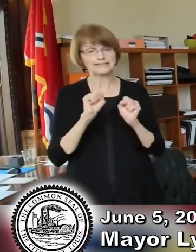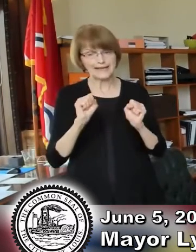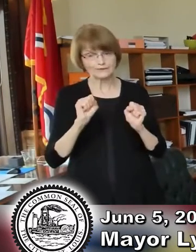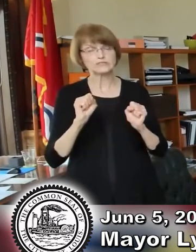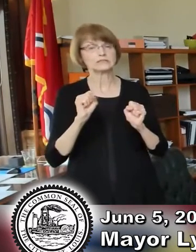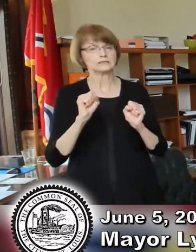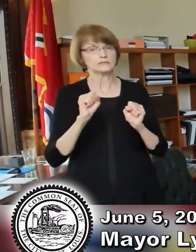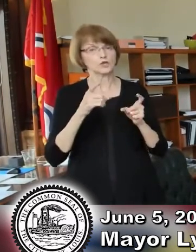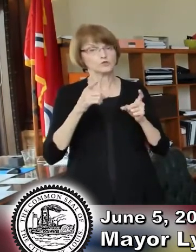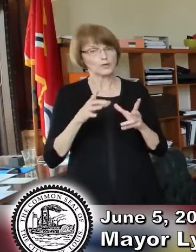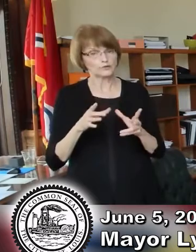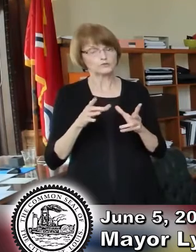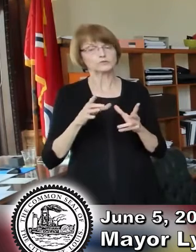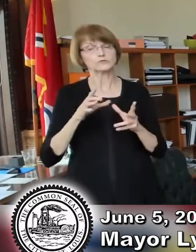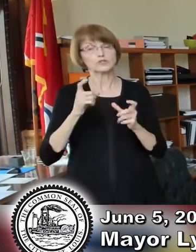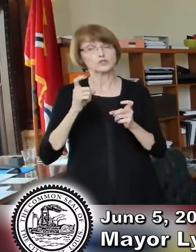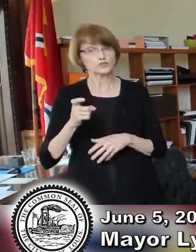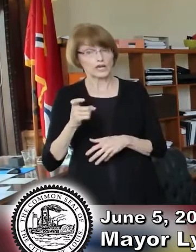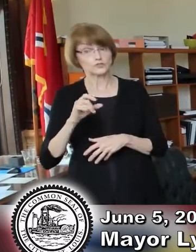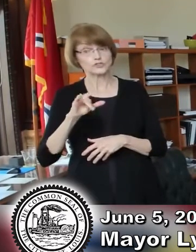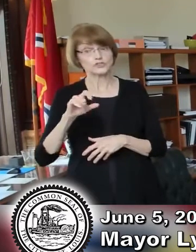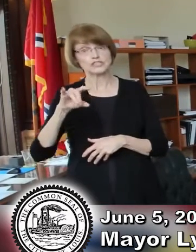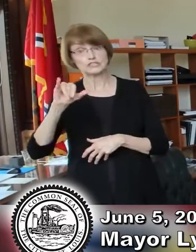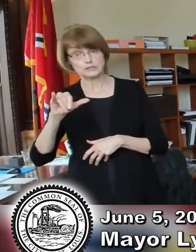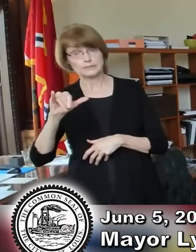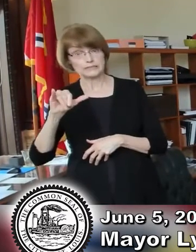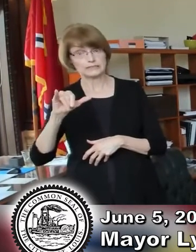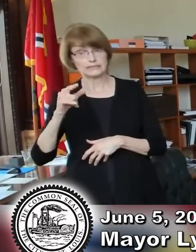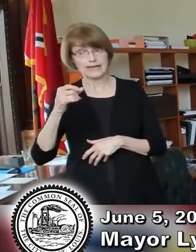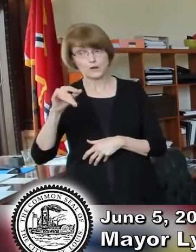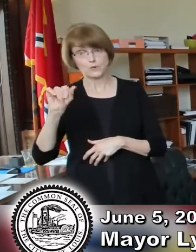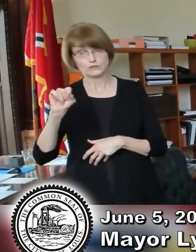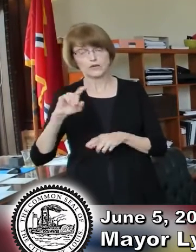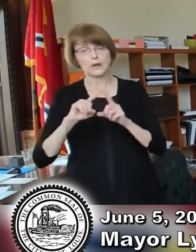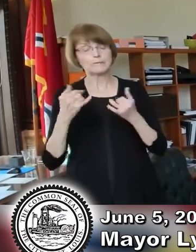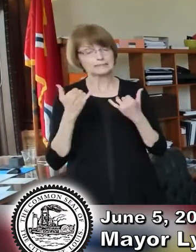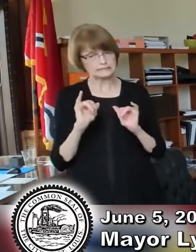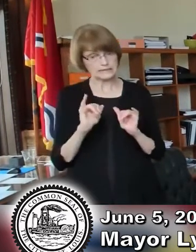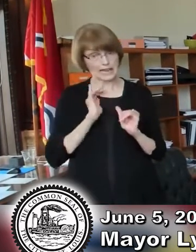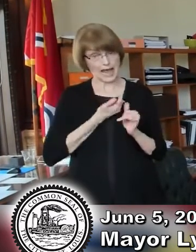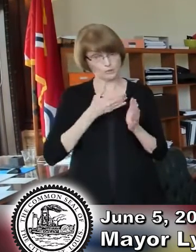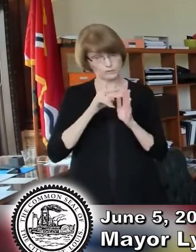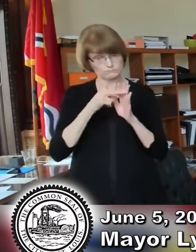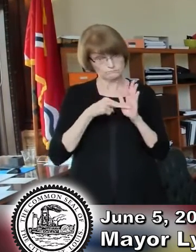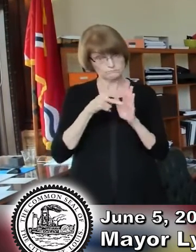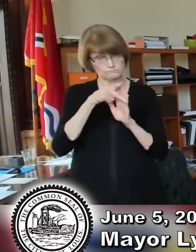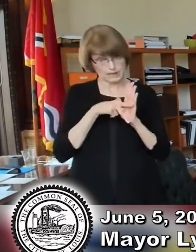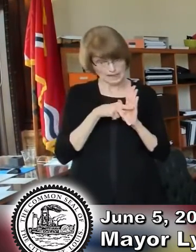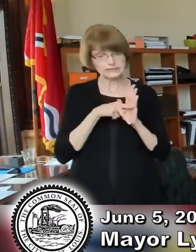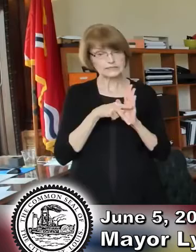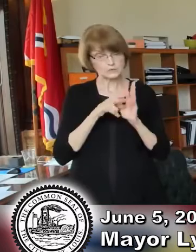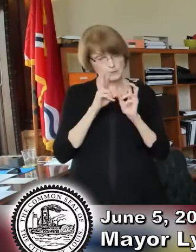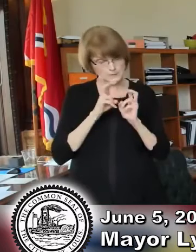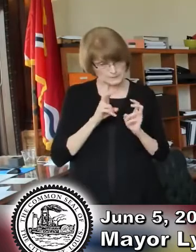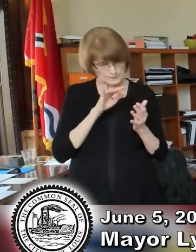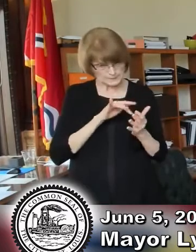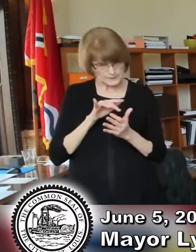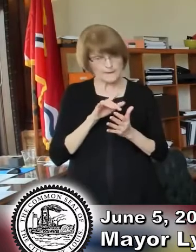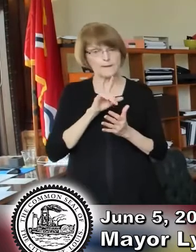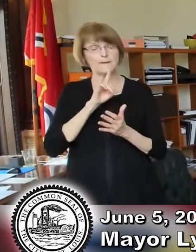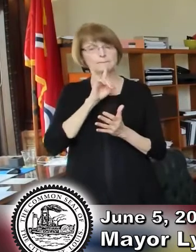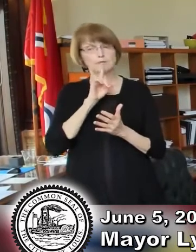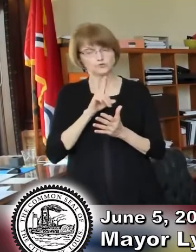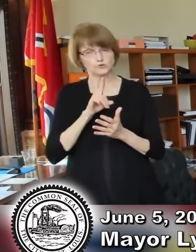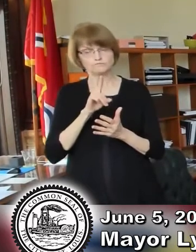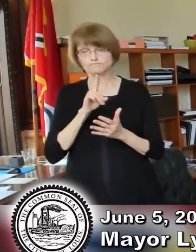Jimmy Edwards, but we are still going to review our policies to be sure that we're doing all that we can to keep our